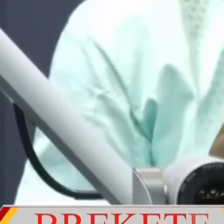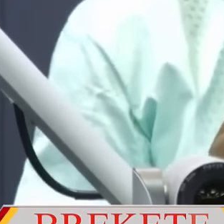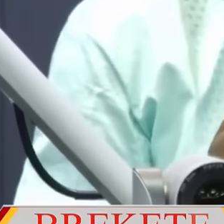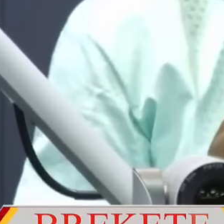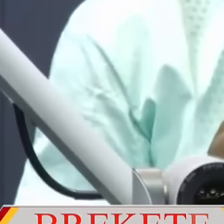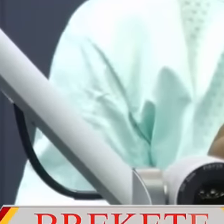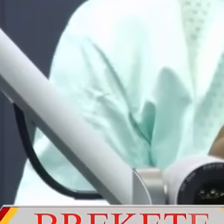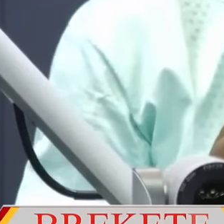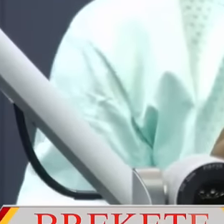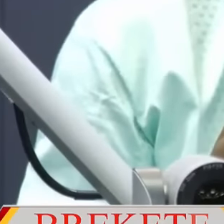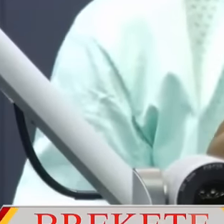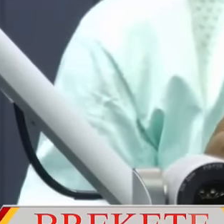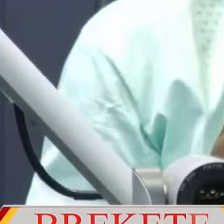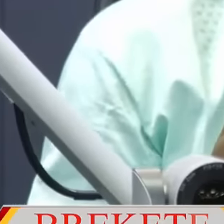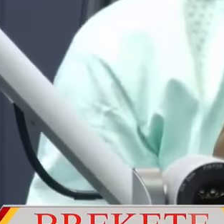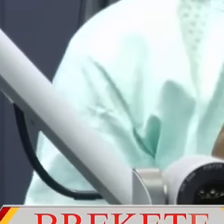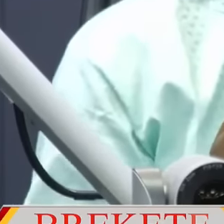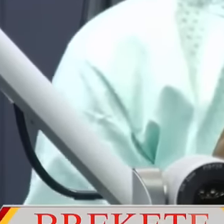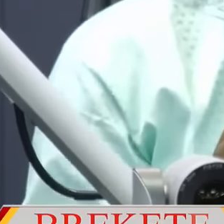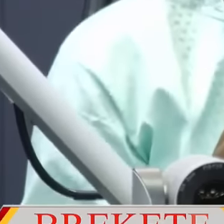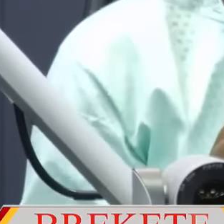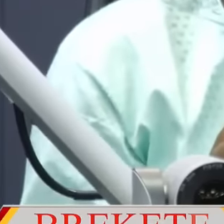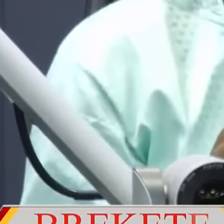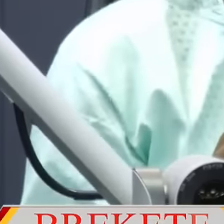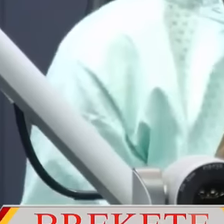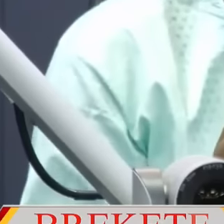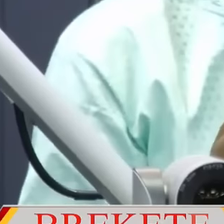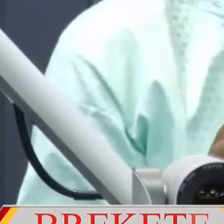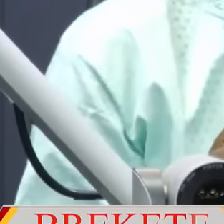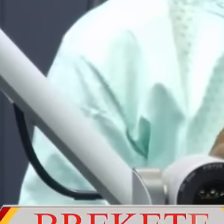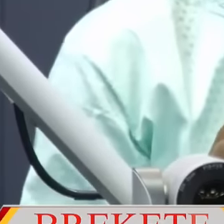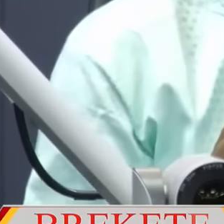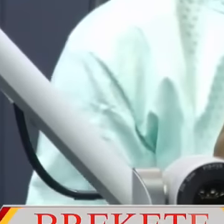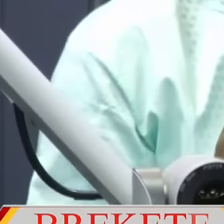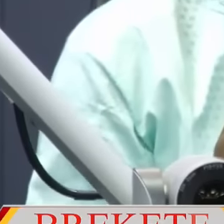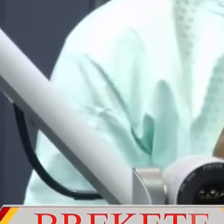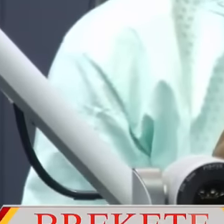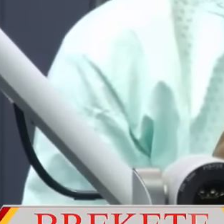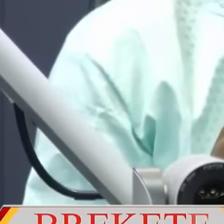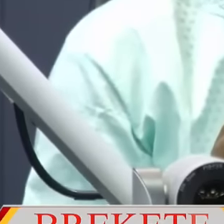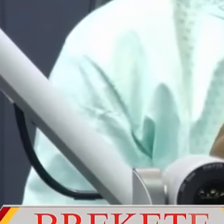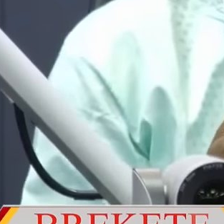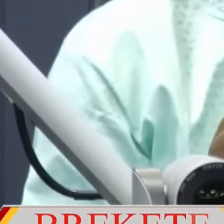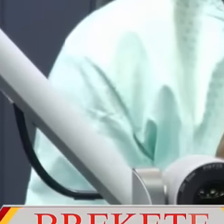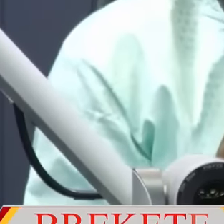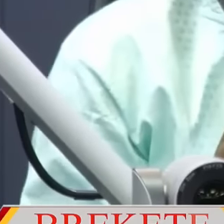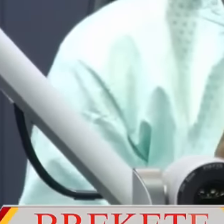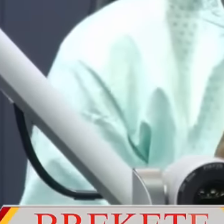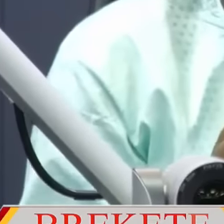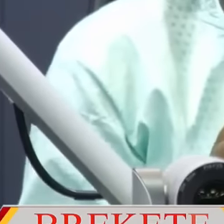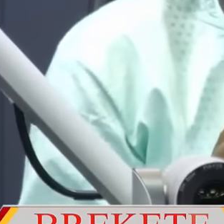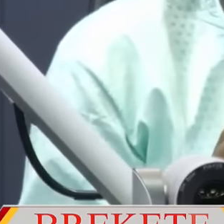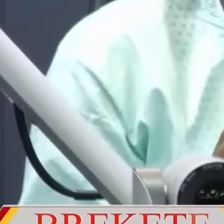ba dabbobi aka sake shi ya tafi yanzu akwai laifin wannan baiwa Allah tsakaninka da